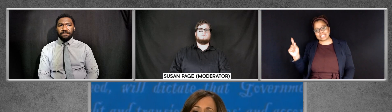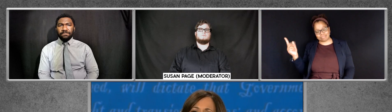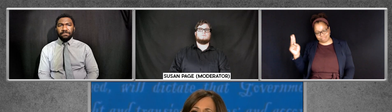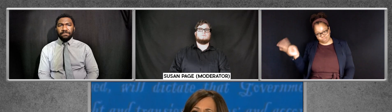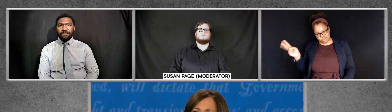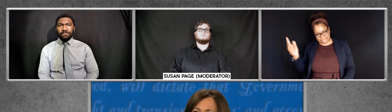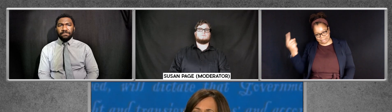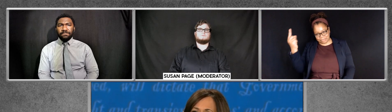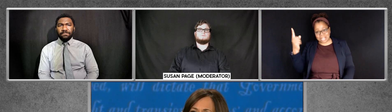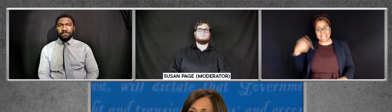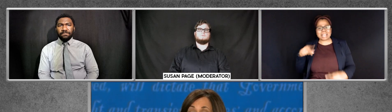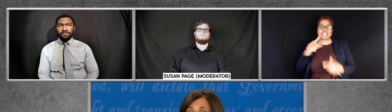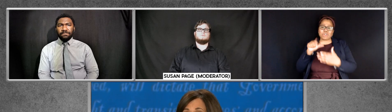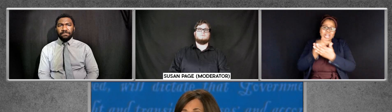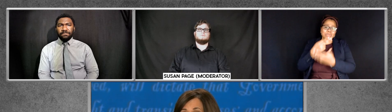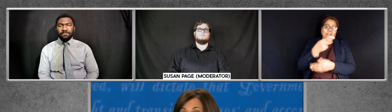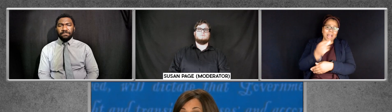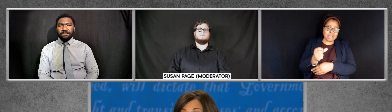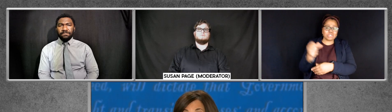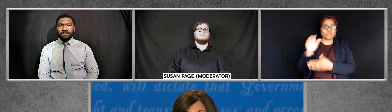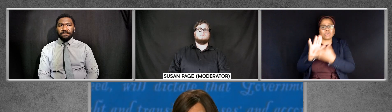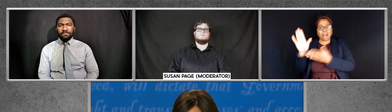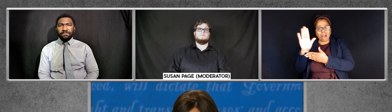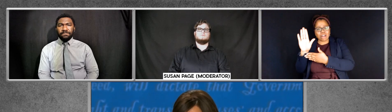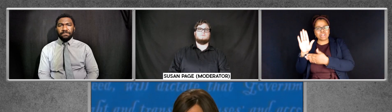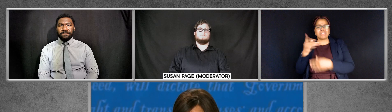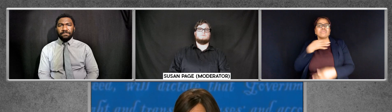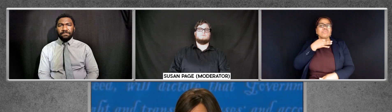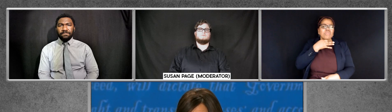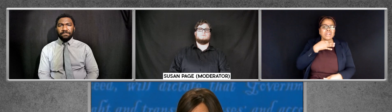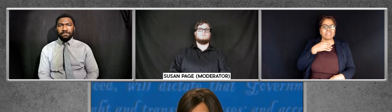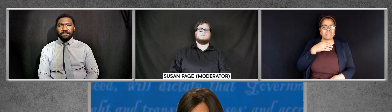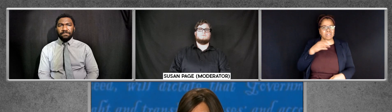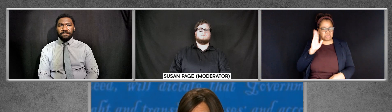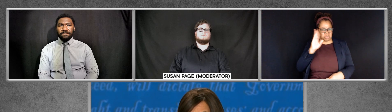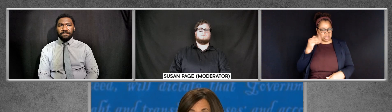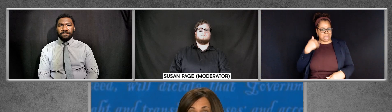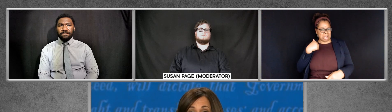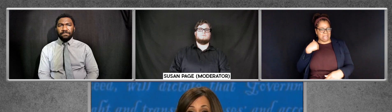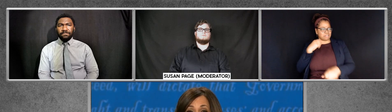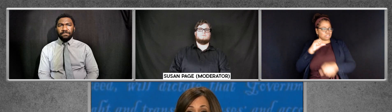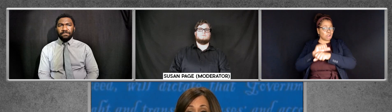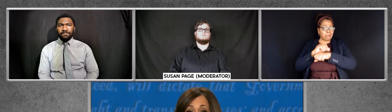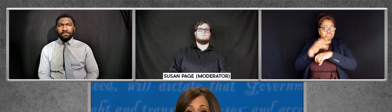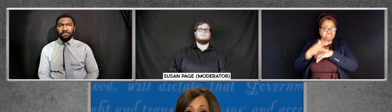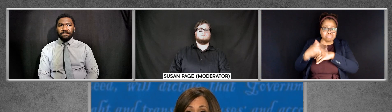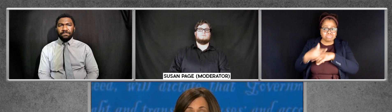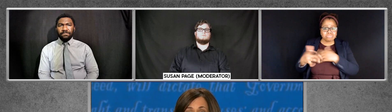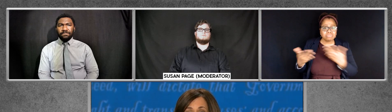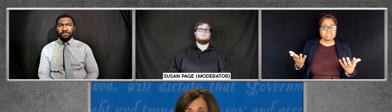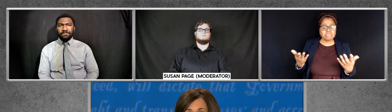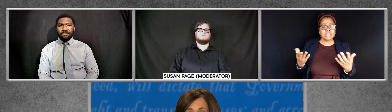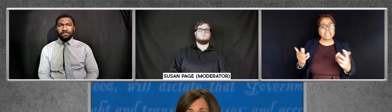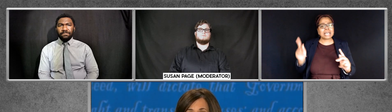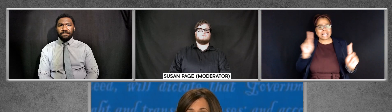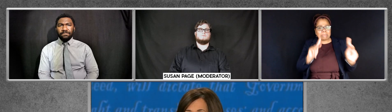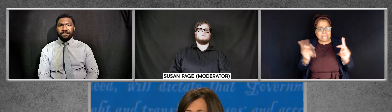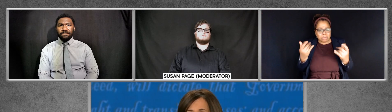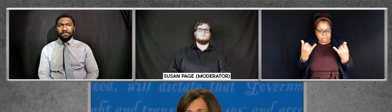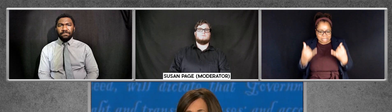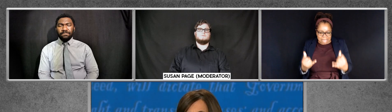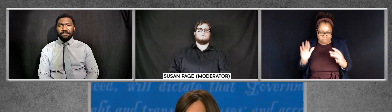out of high school and college right now, and you're wondering, is there going to be a job there for me? We're looking at people who are trying to figure